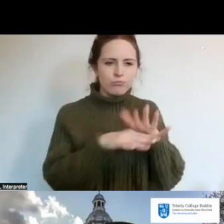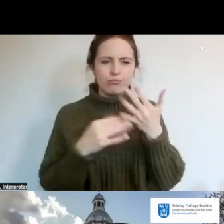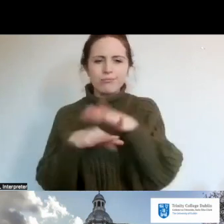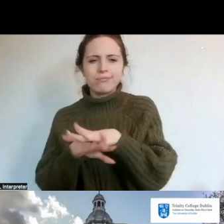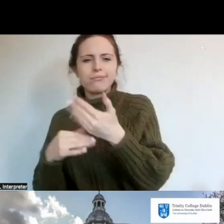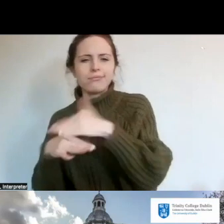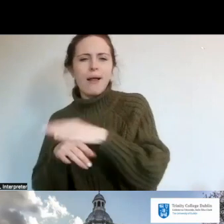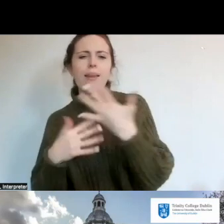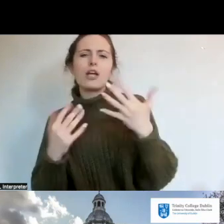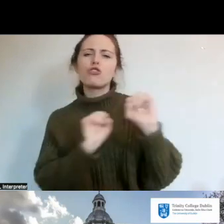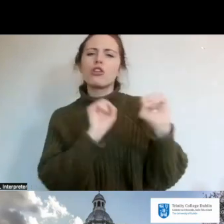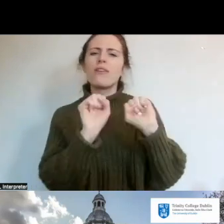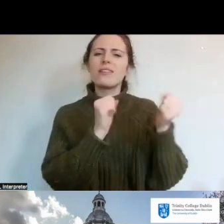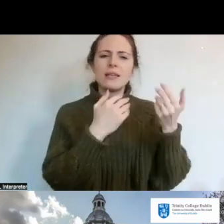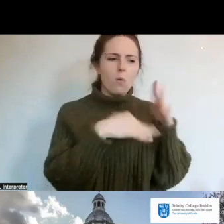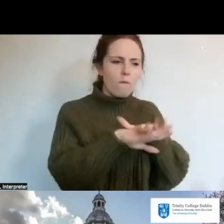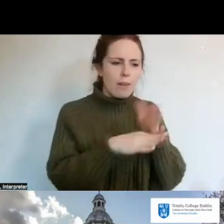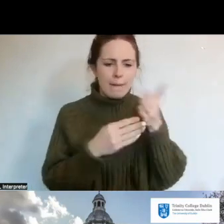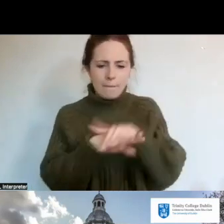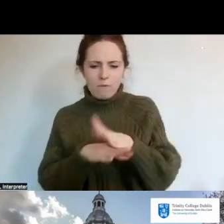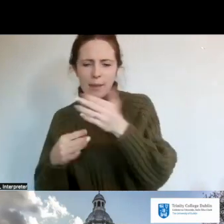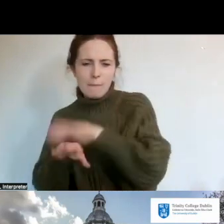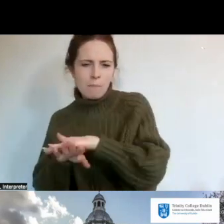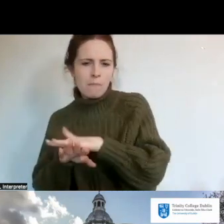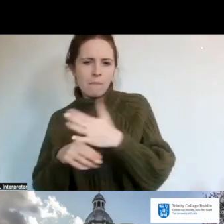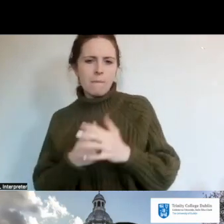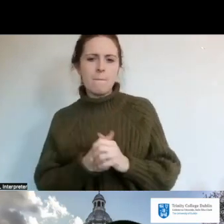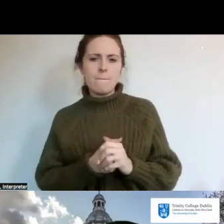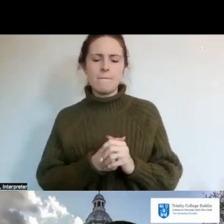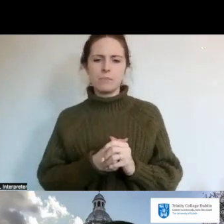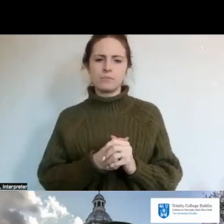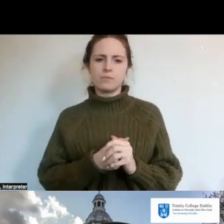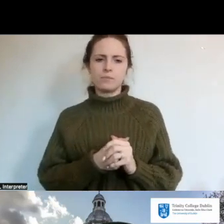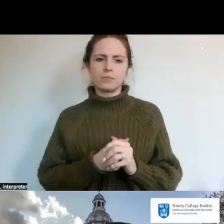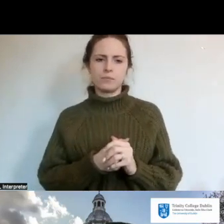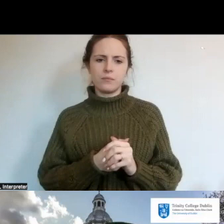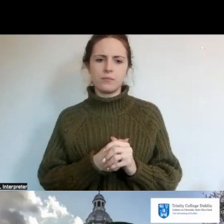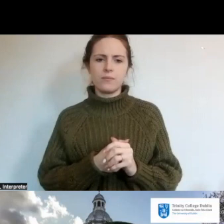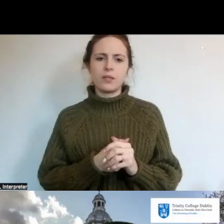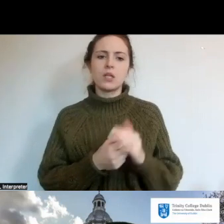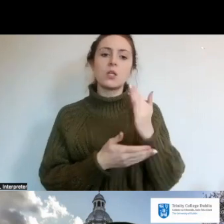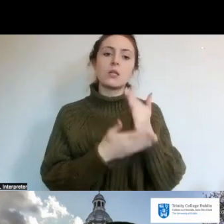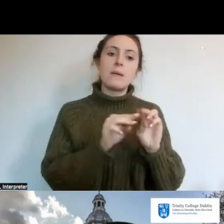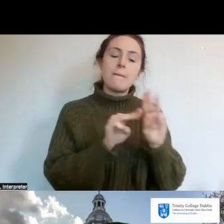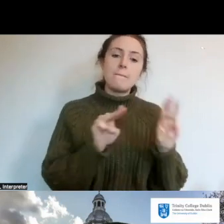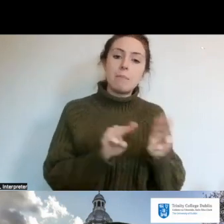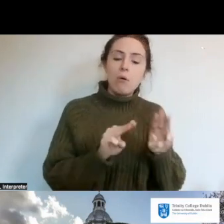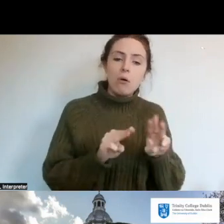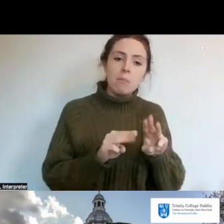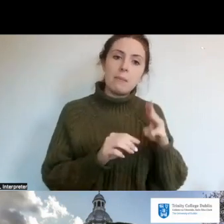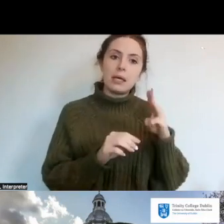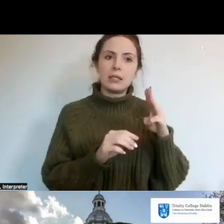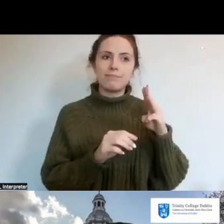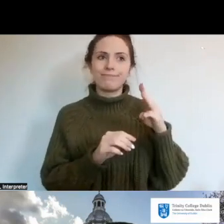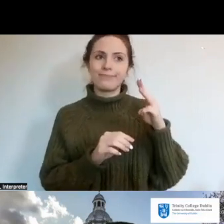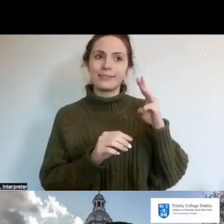of approaches and settings. And so some people will age with intellectual disability, perhaps